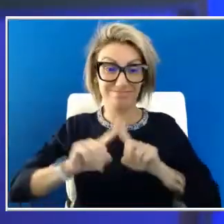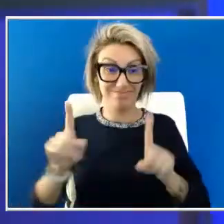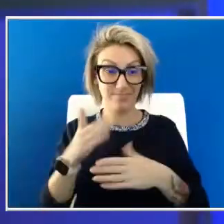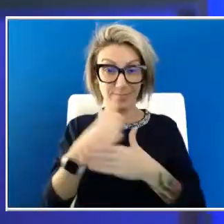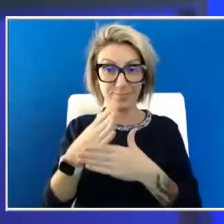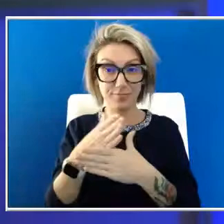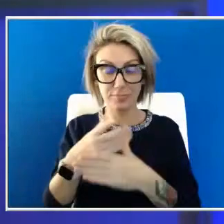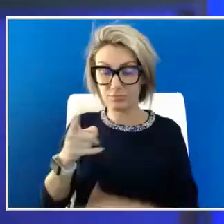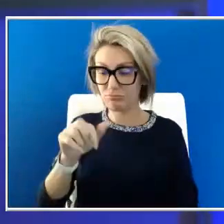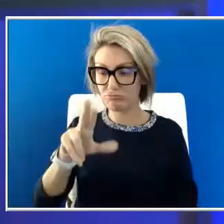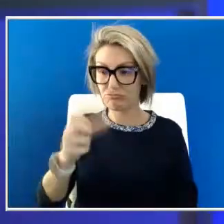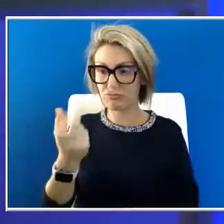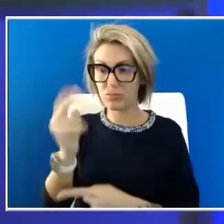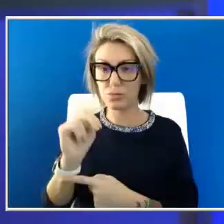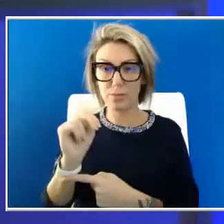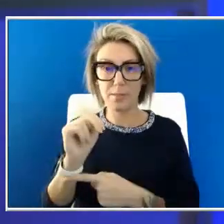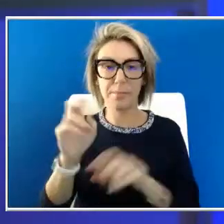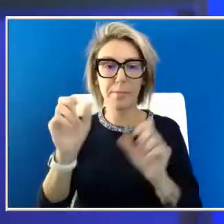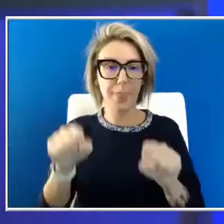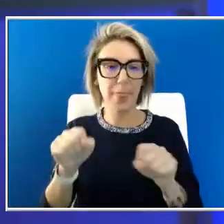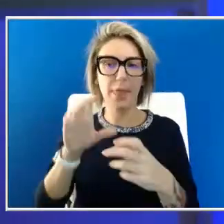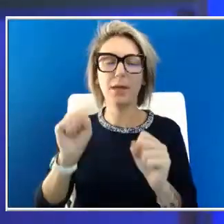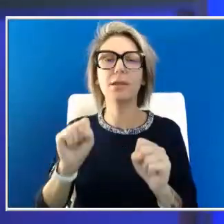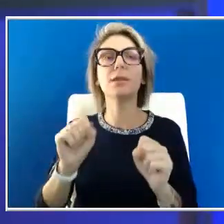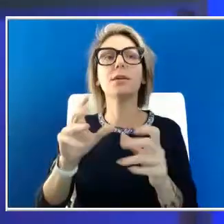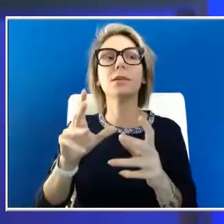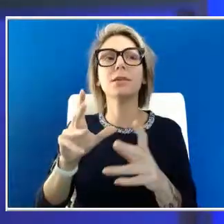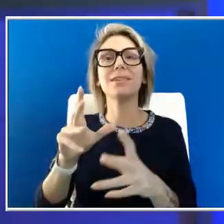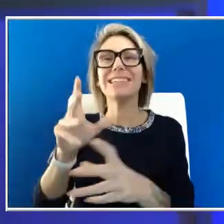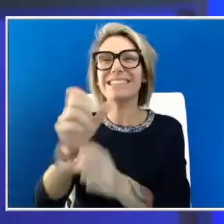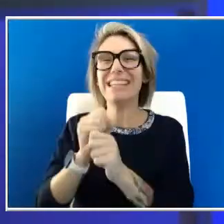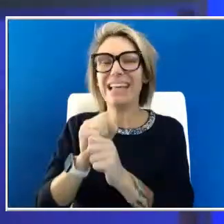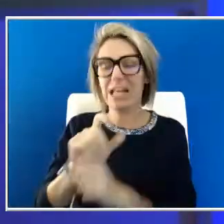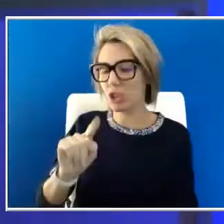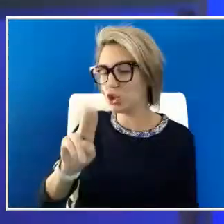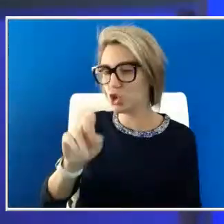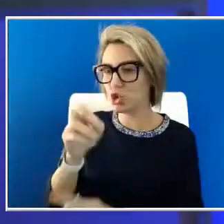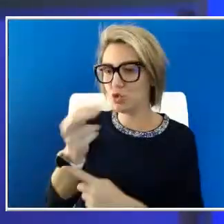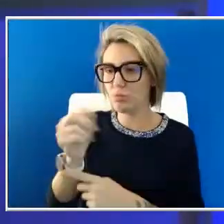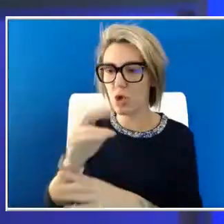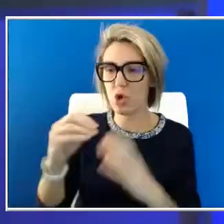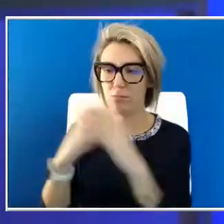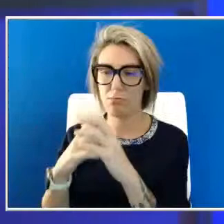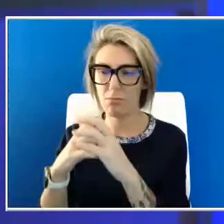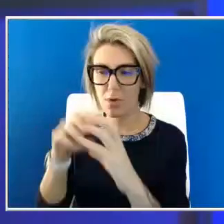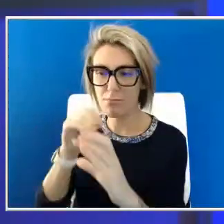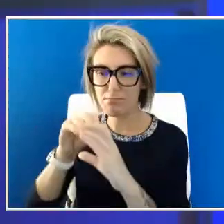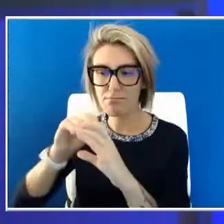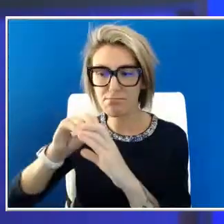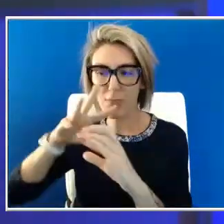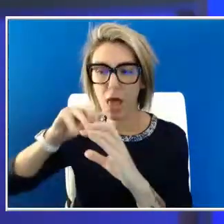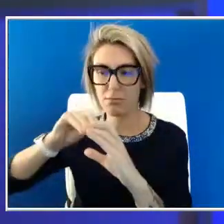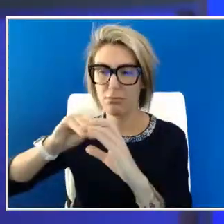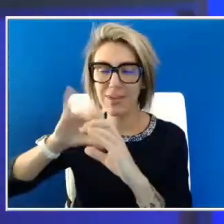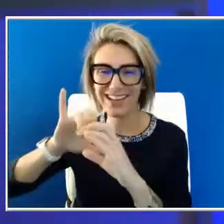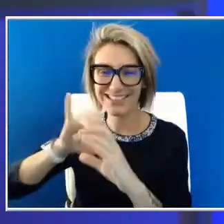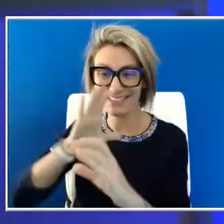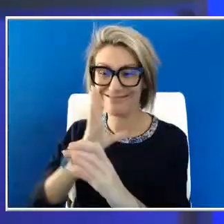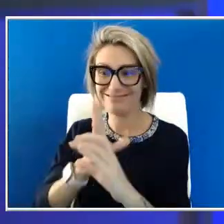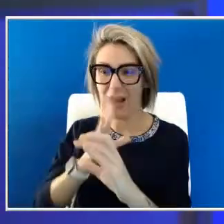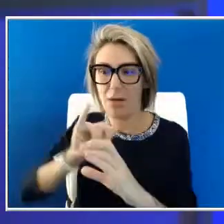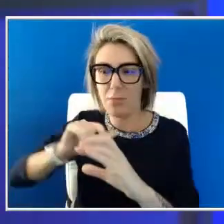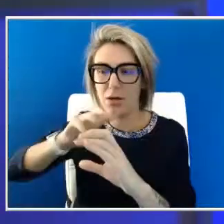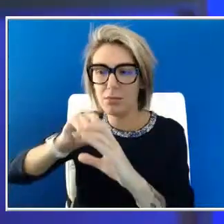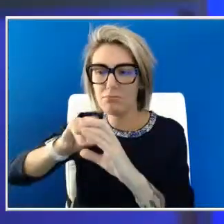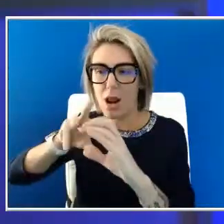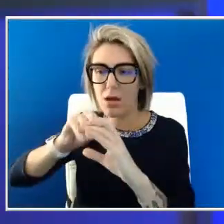able to reach a certain tumor and then be able to stop at that particular part of the body and